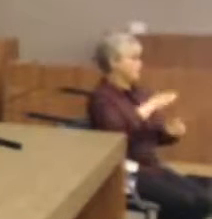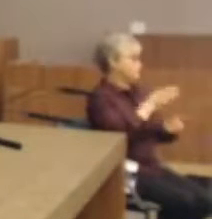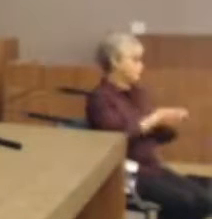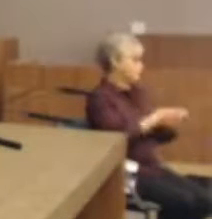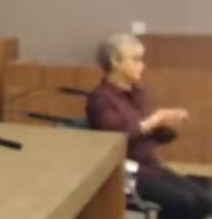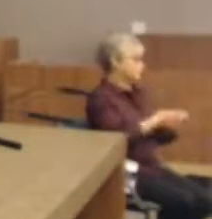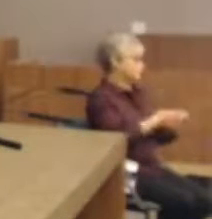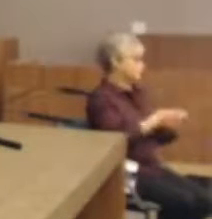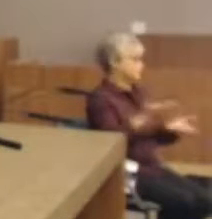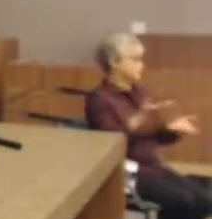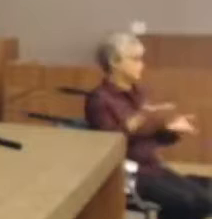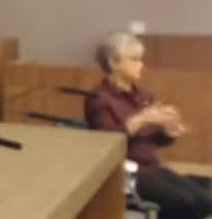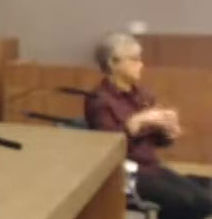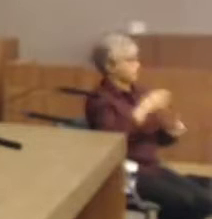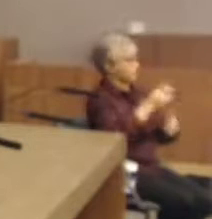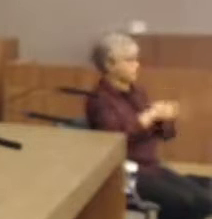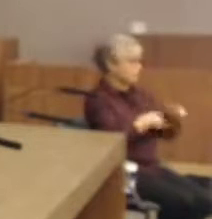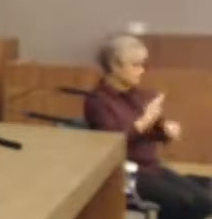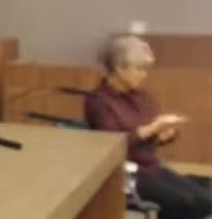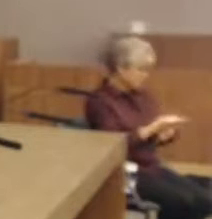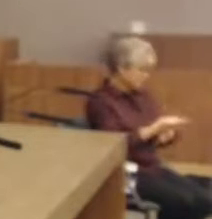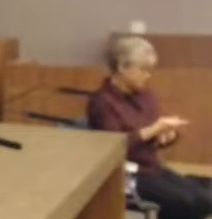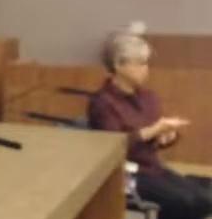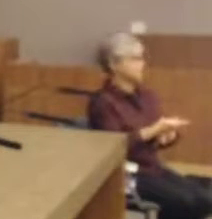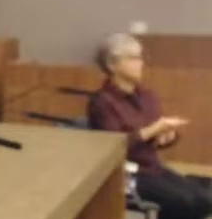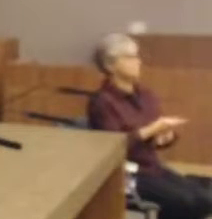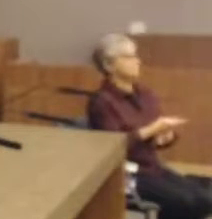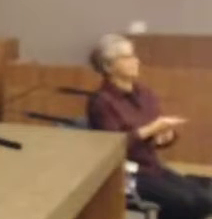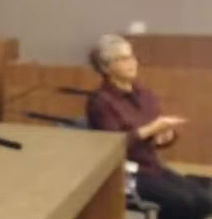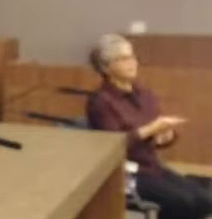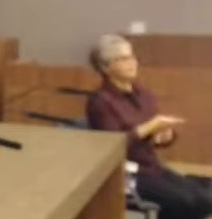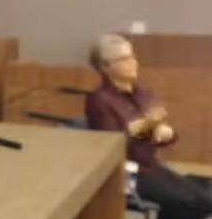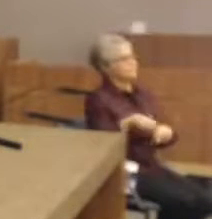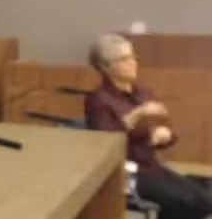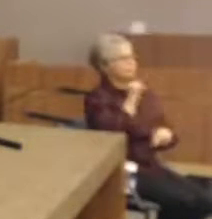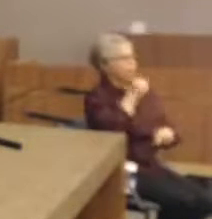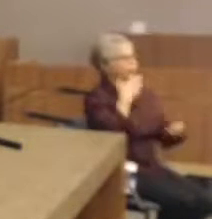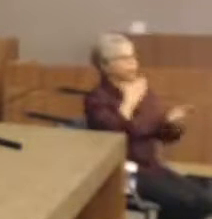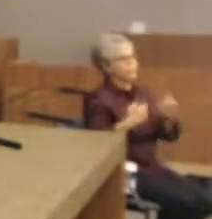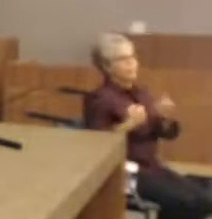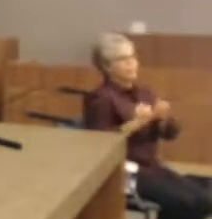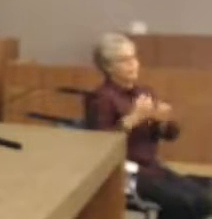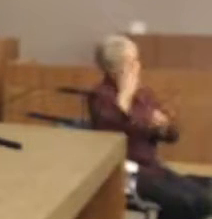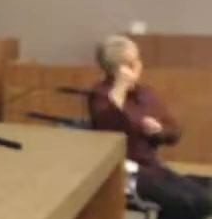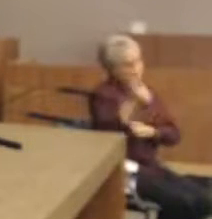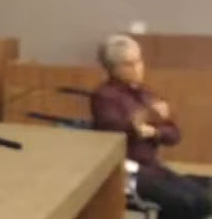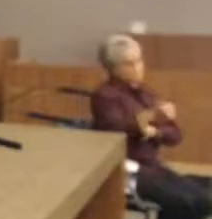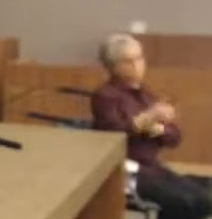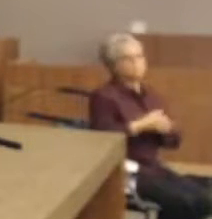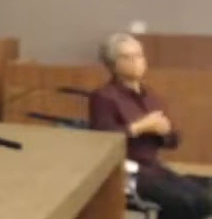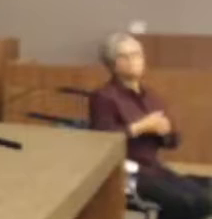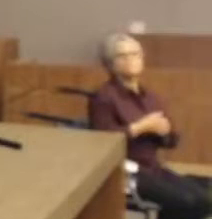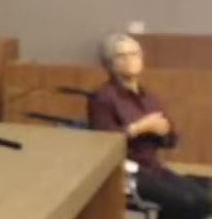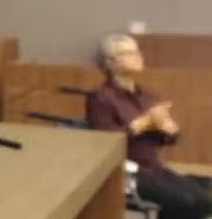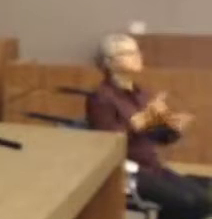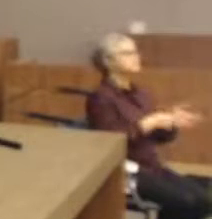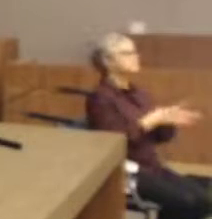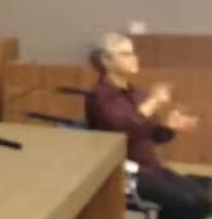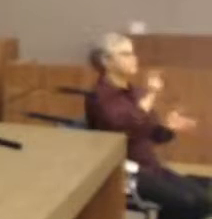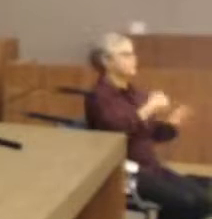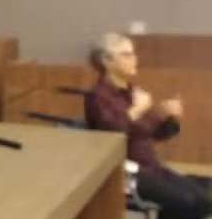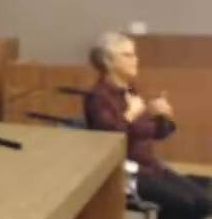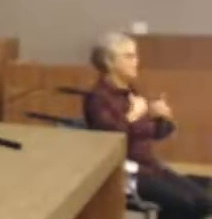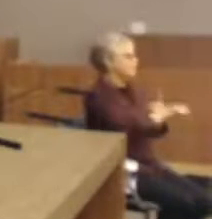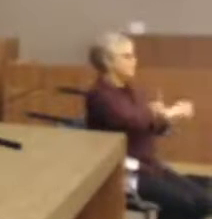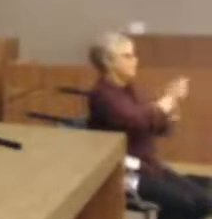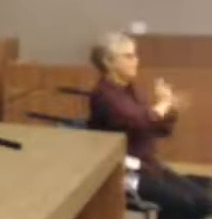not often good advocates for themselves. And then sometimes we have to have collateral information, right? The saddest stories, I think, are where,